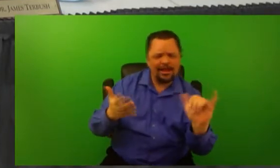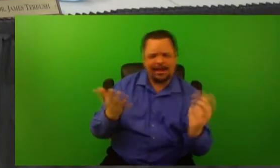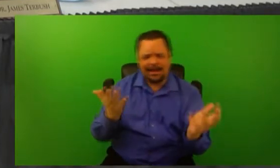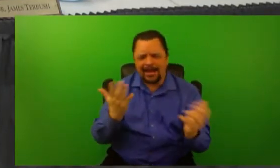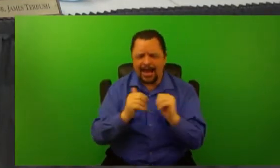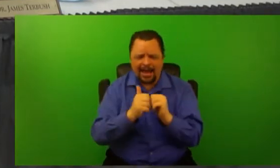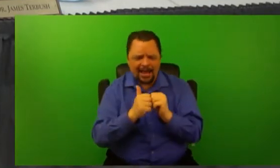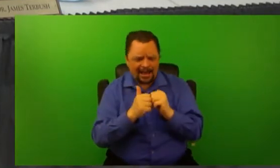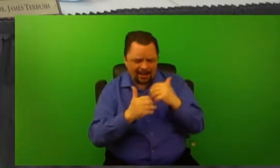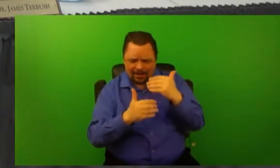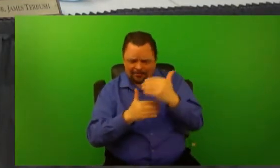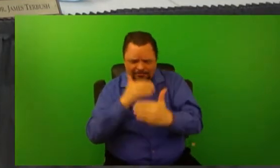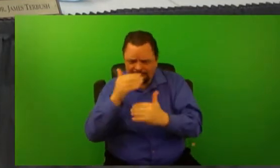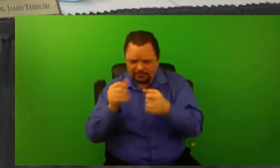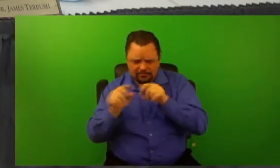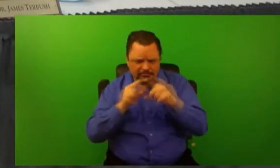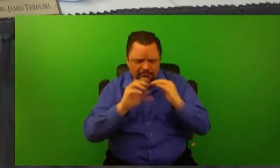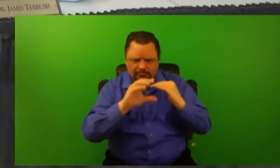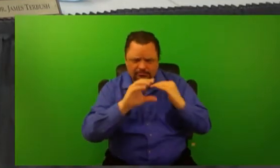going, in the future.